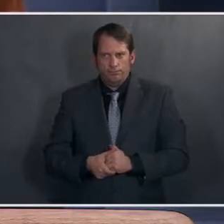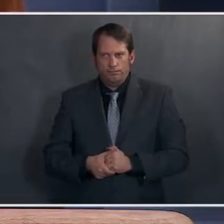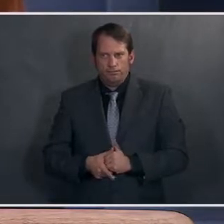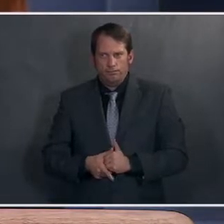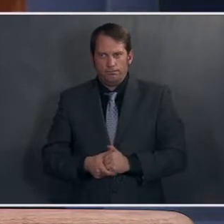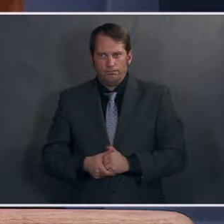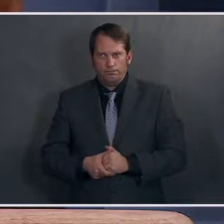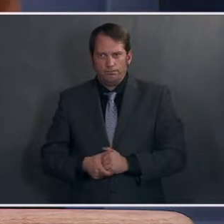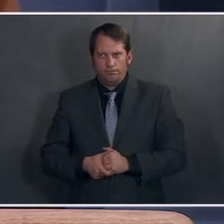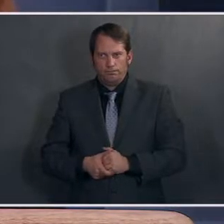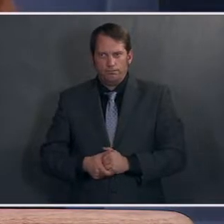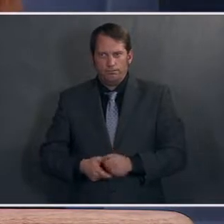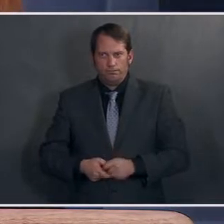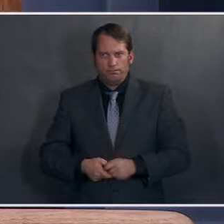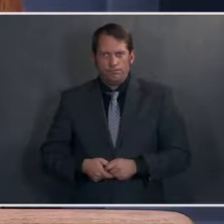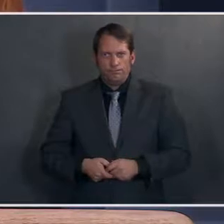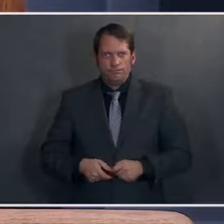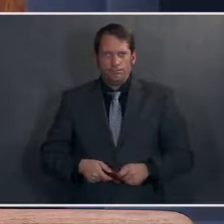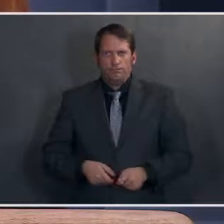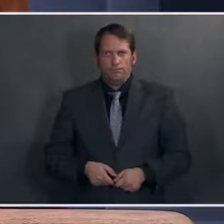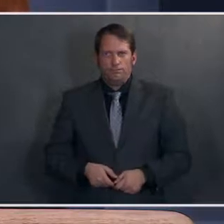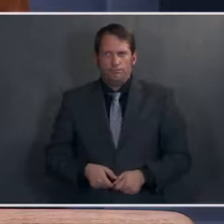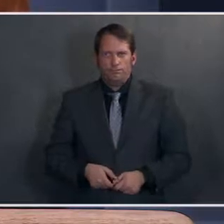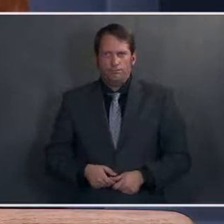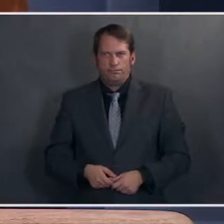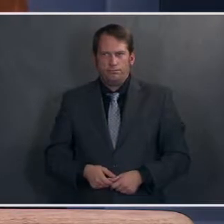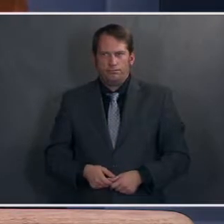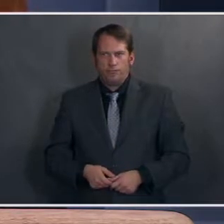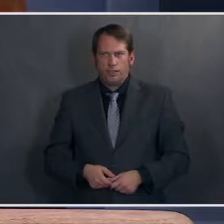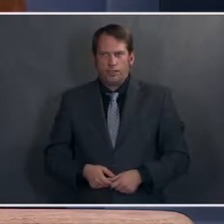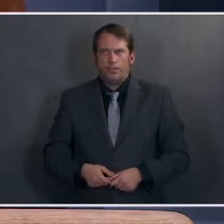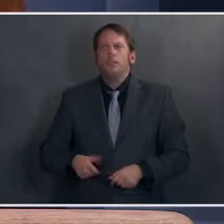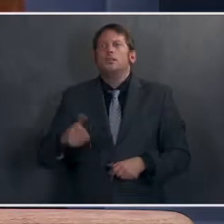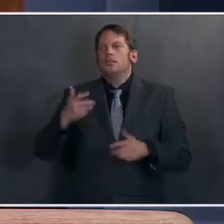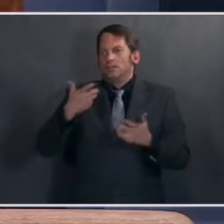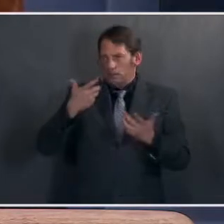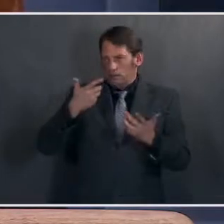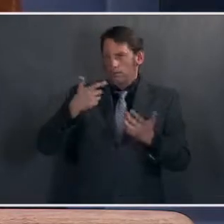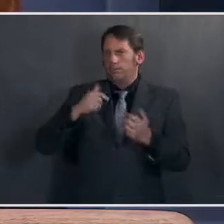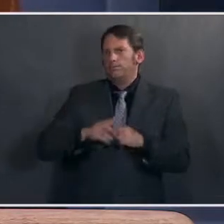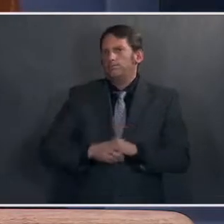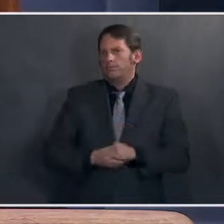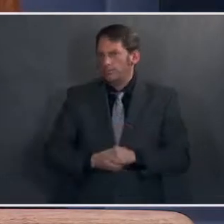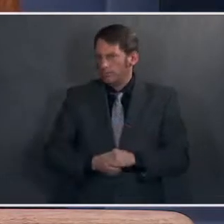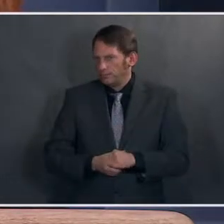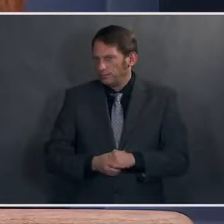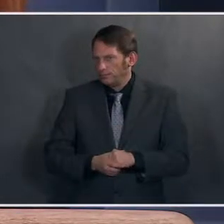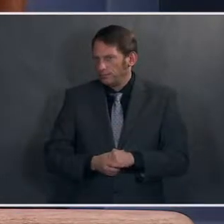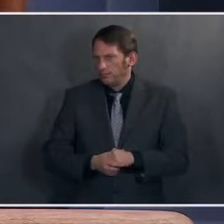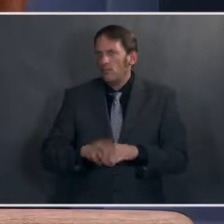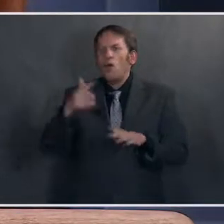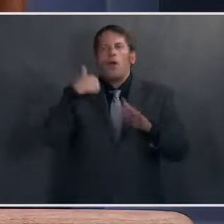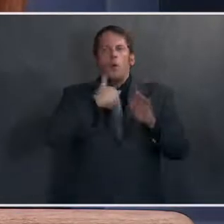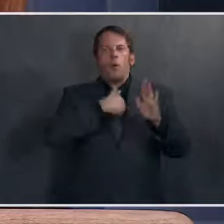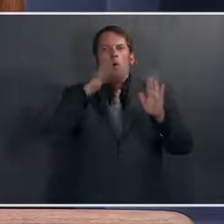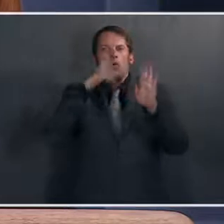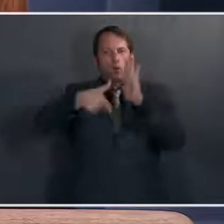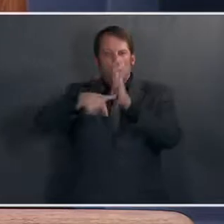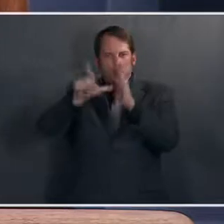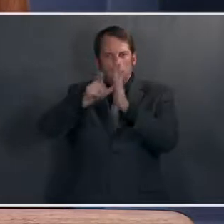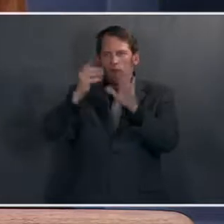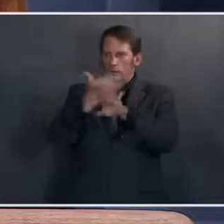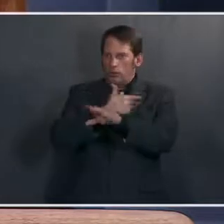activity across the country. I expect we will wait for that review to conclude before we make any determinations. So no final decision.